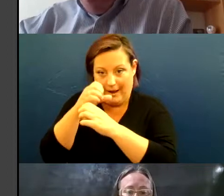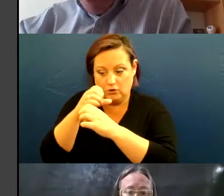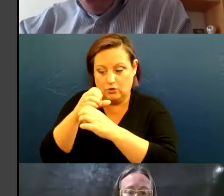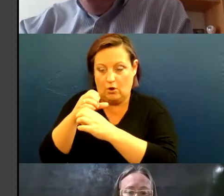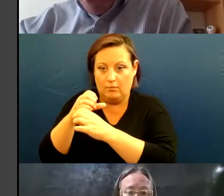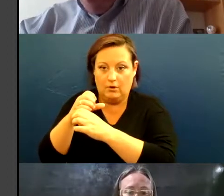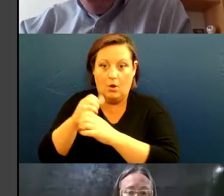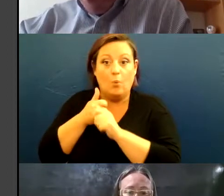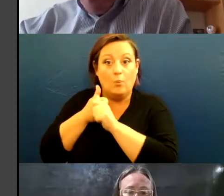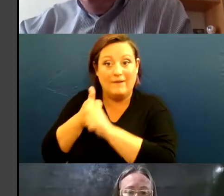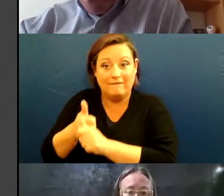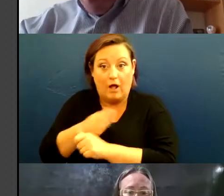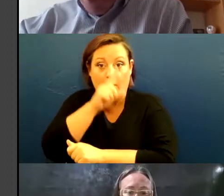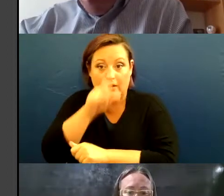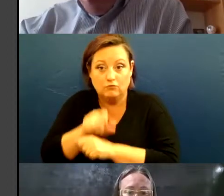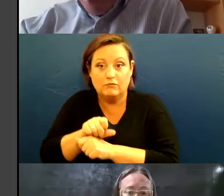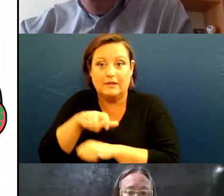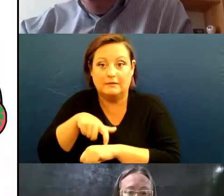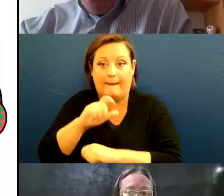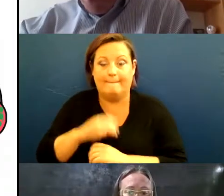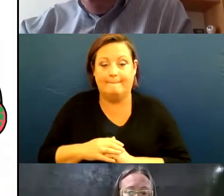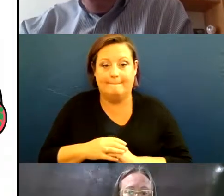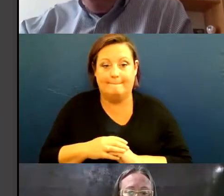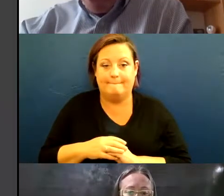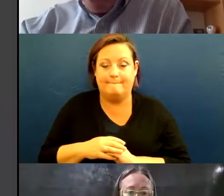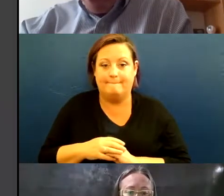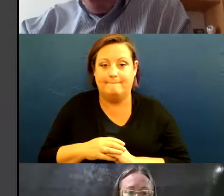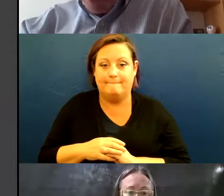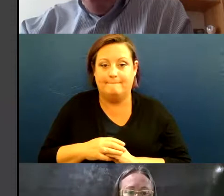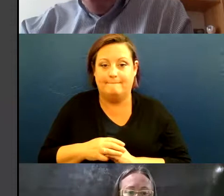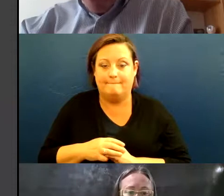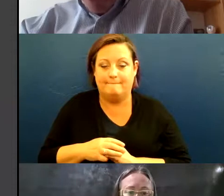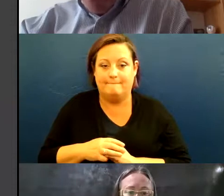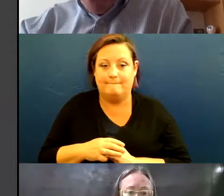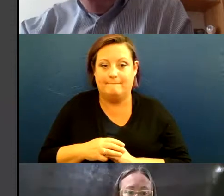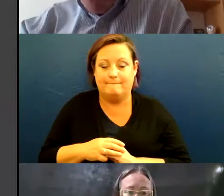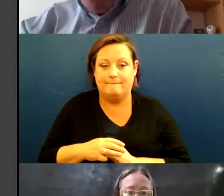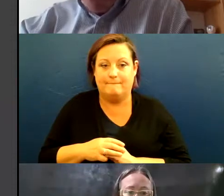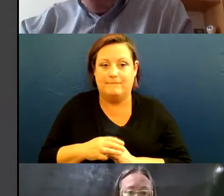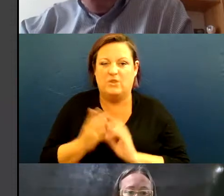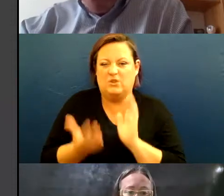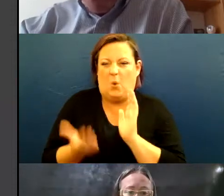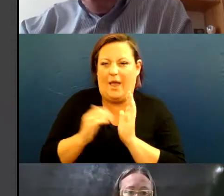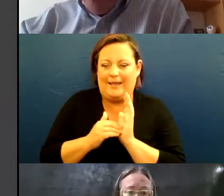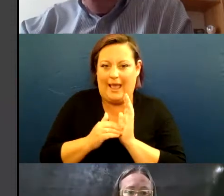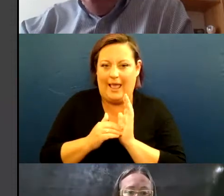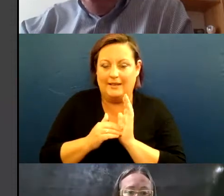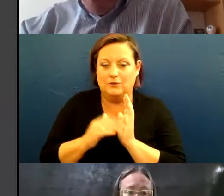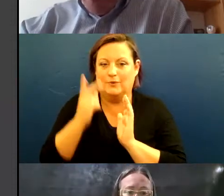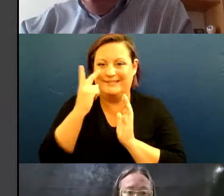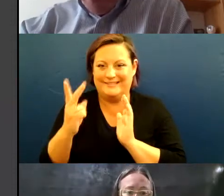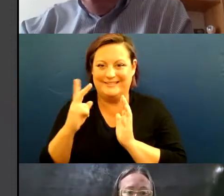in real time. Let's just go back one, and we'll see if we can see this again. So again, you can see these